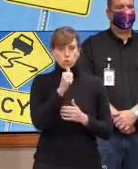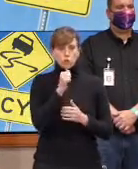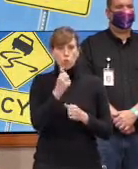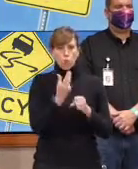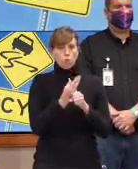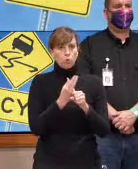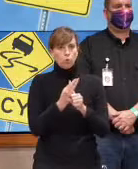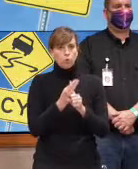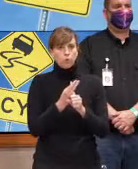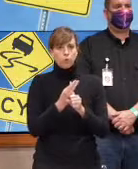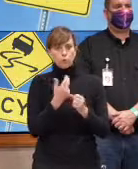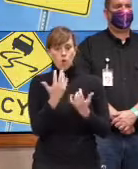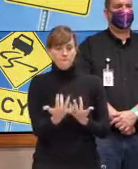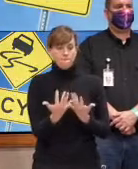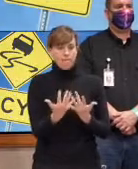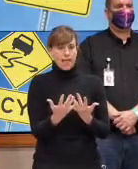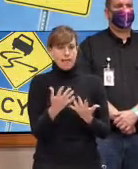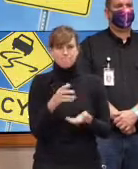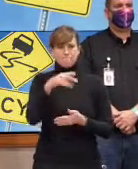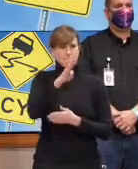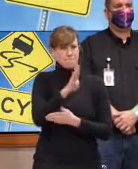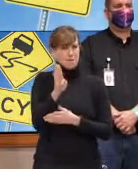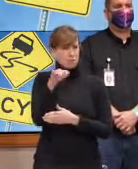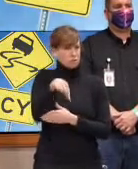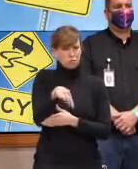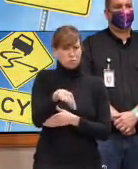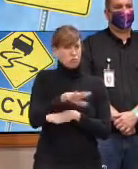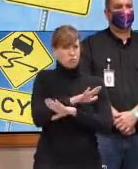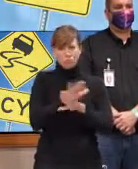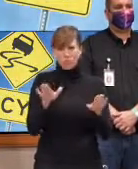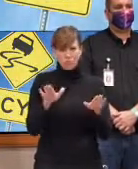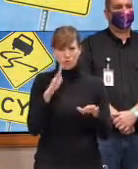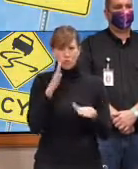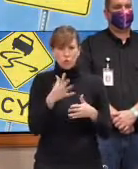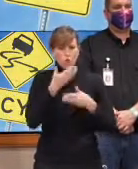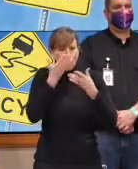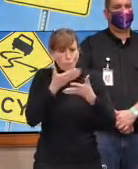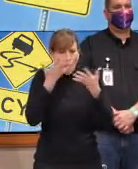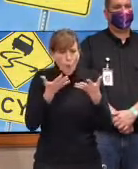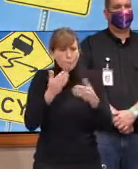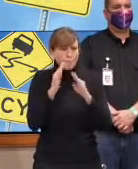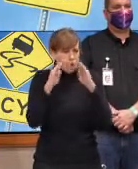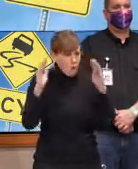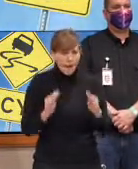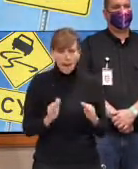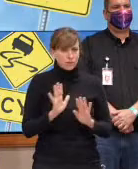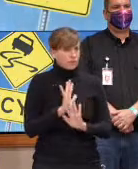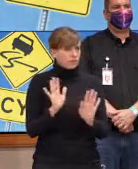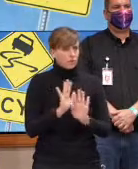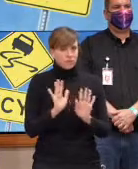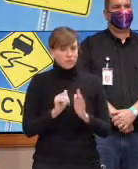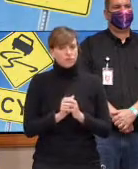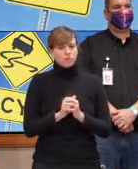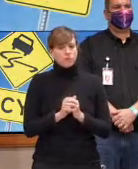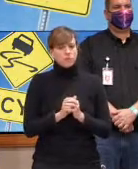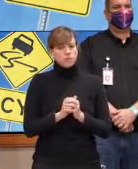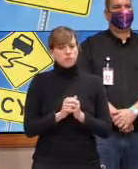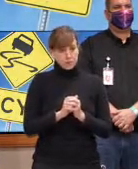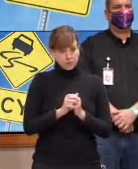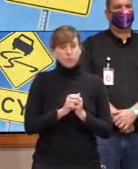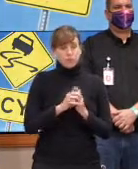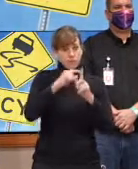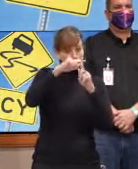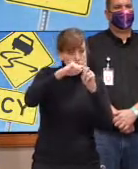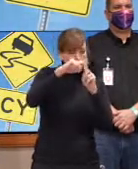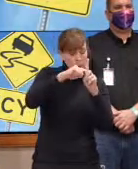flame grills inside the homes to heat your homes. Do the proper maintenance on your heating devices. And if you're going to